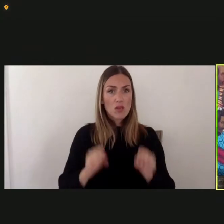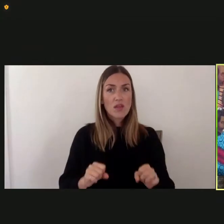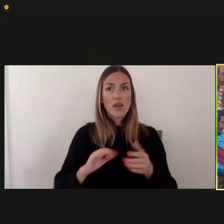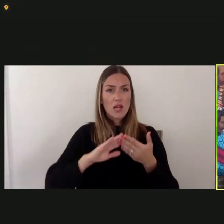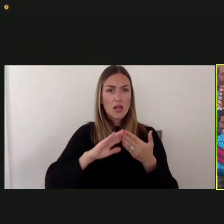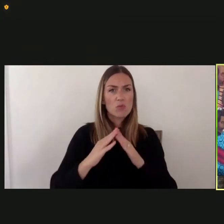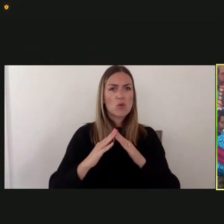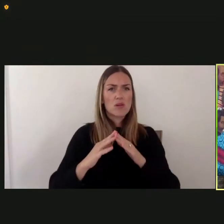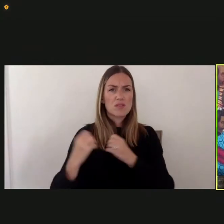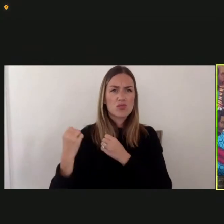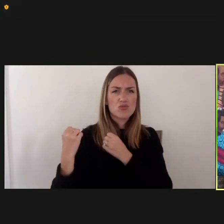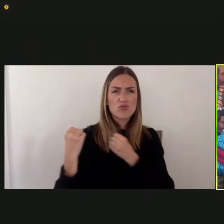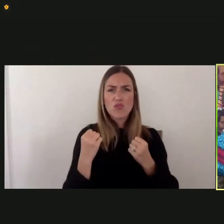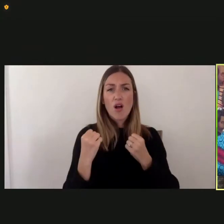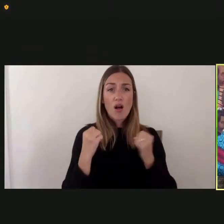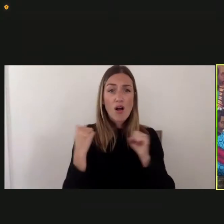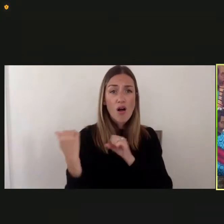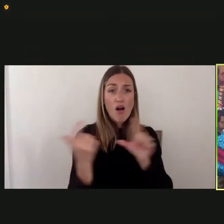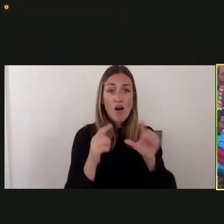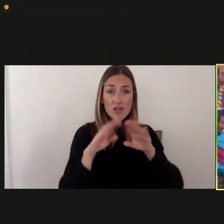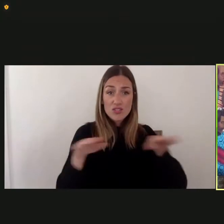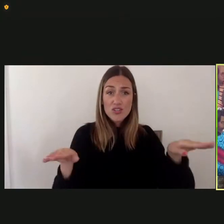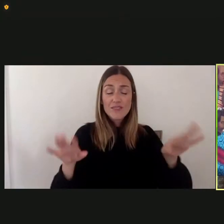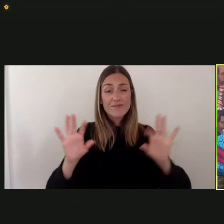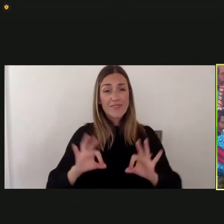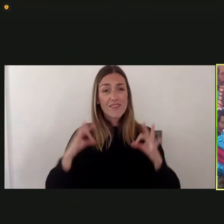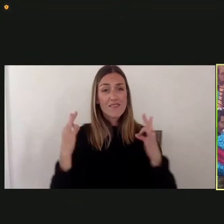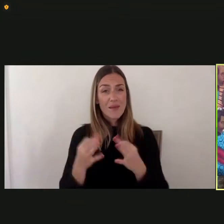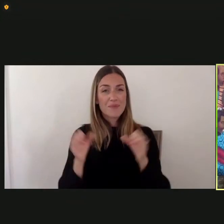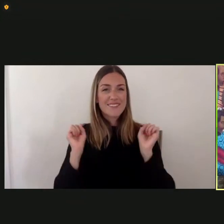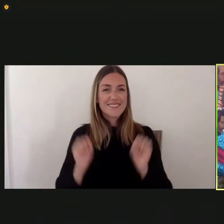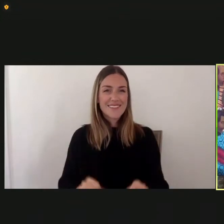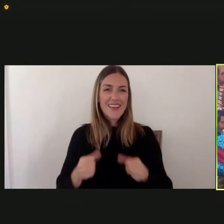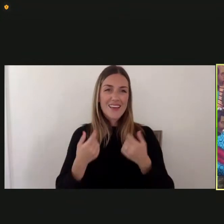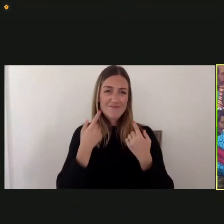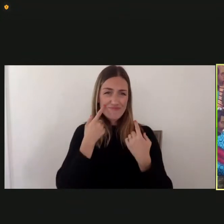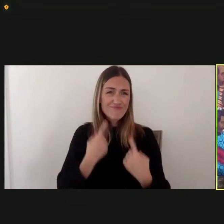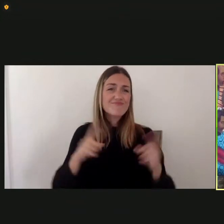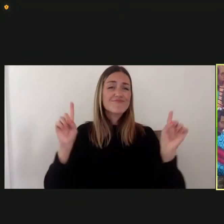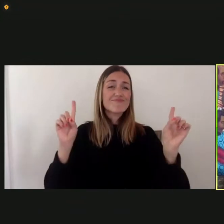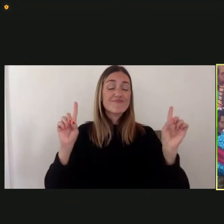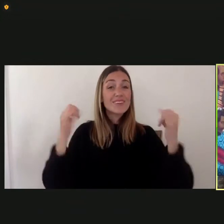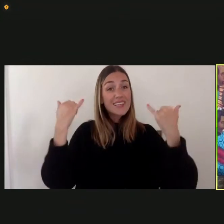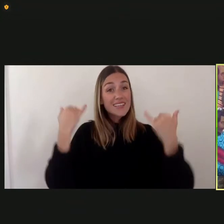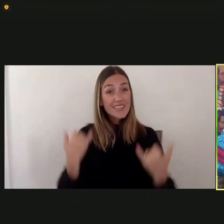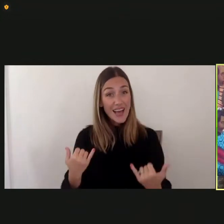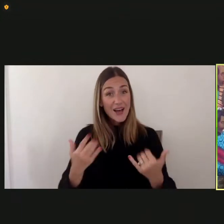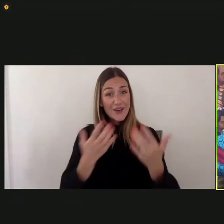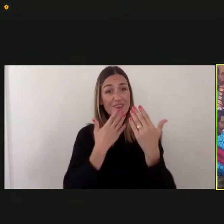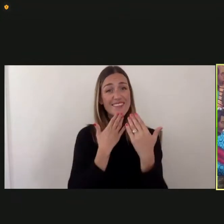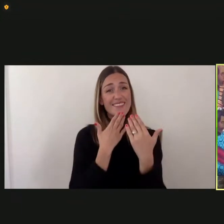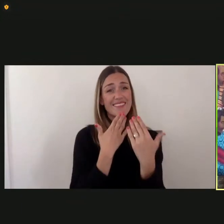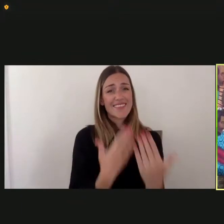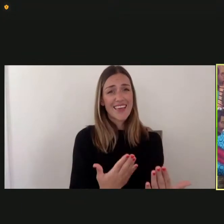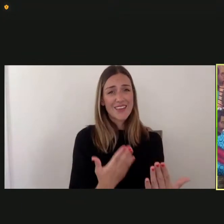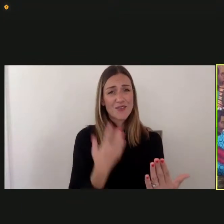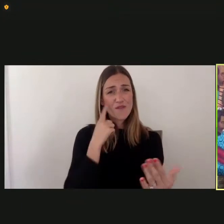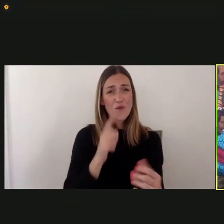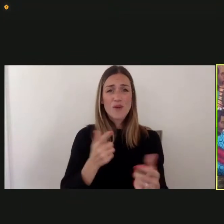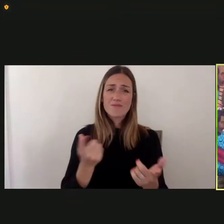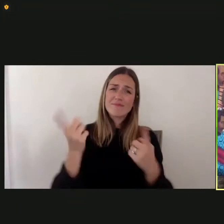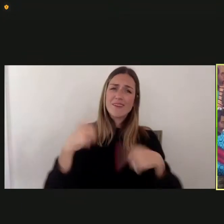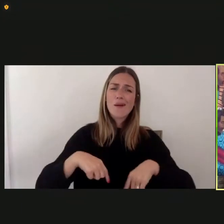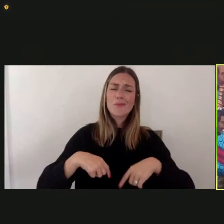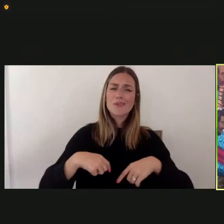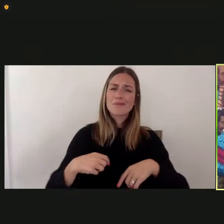community so that all children and families can thrive. And with that, we thank you for participating